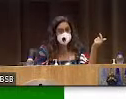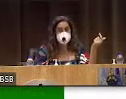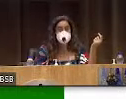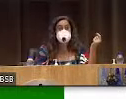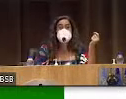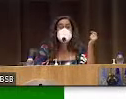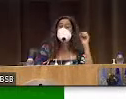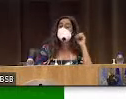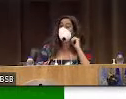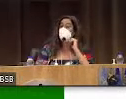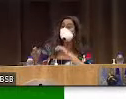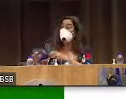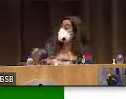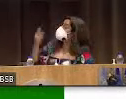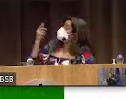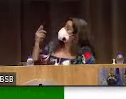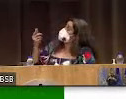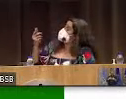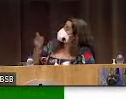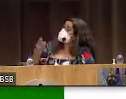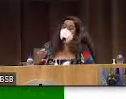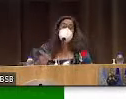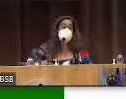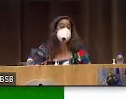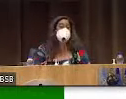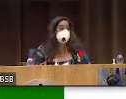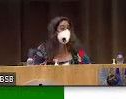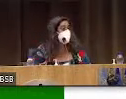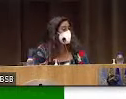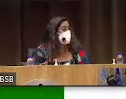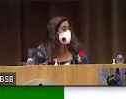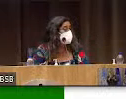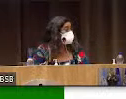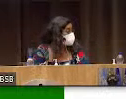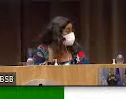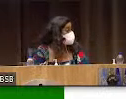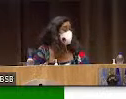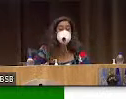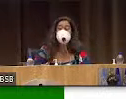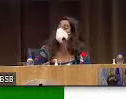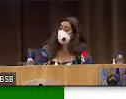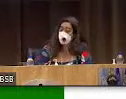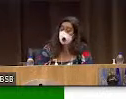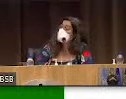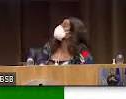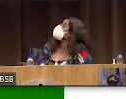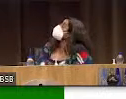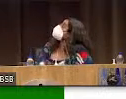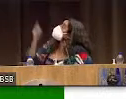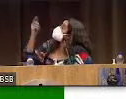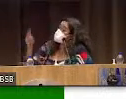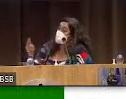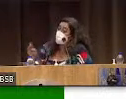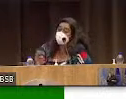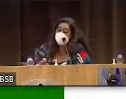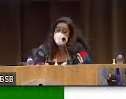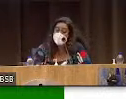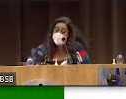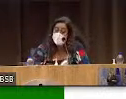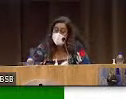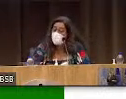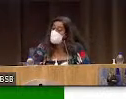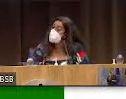impact in the service, but don't doesn't have any complications. So the data that we took are from 2021,